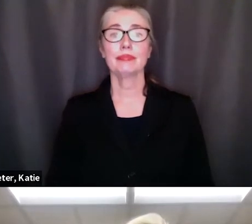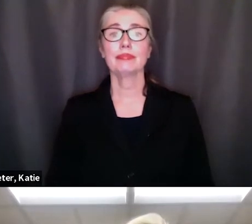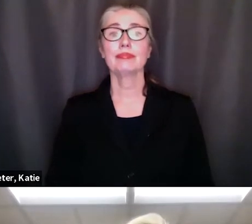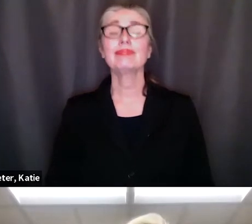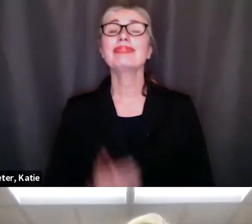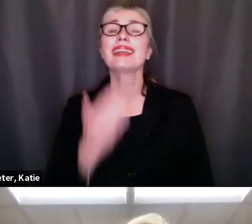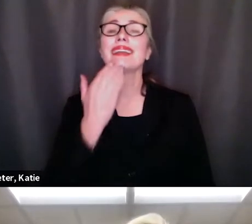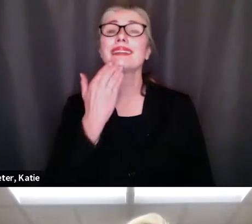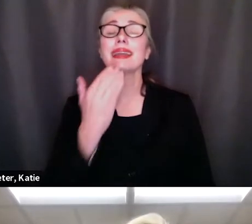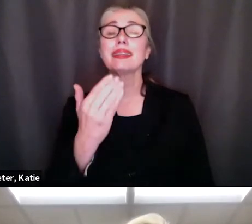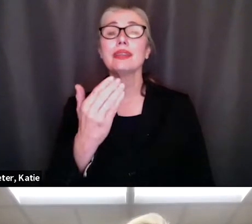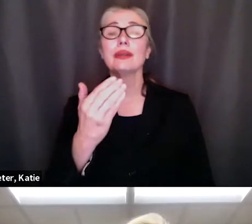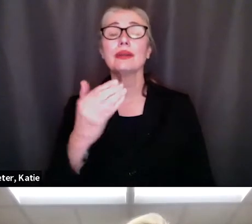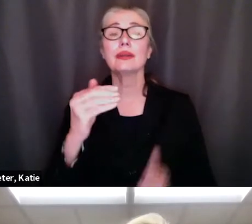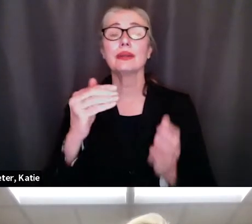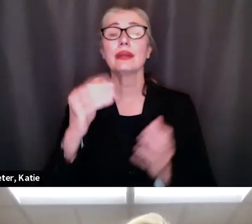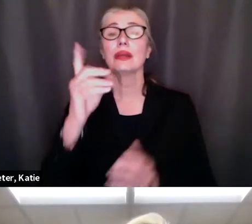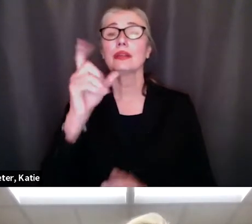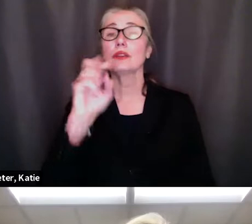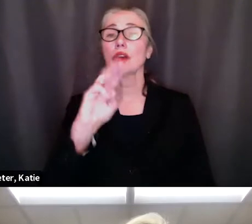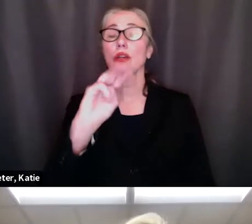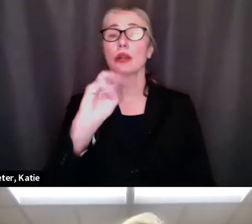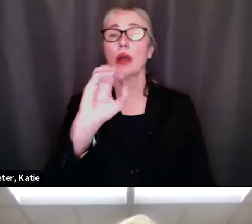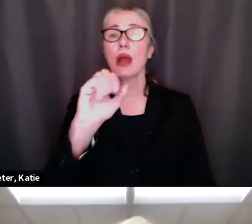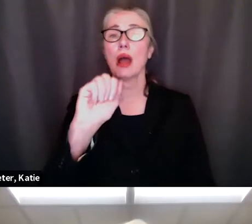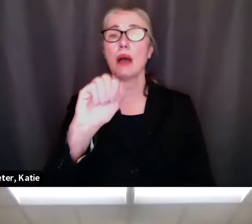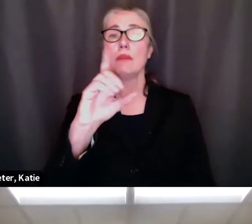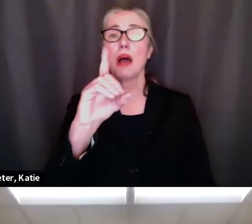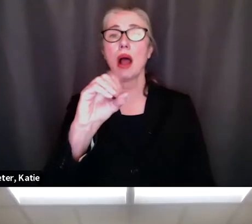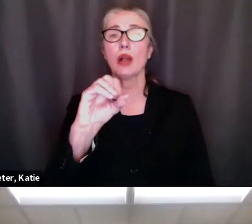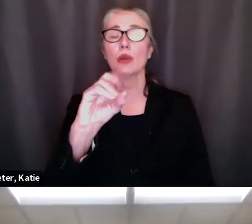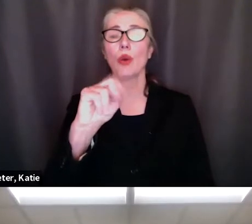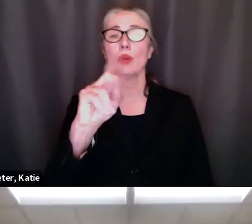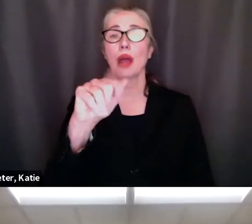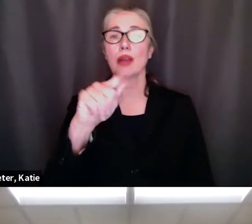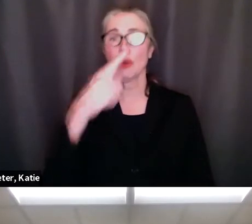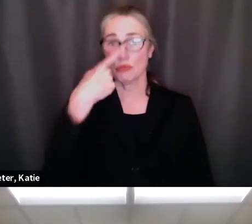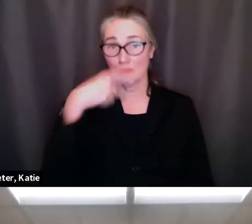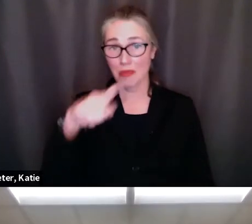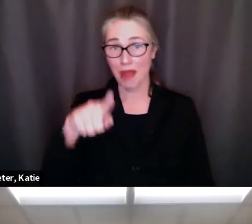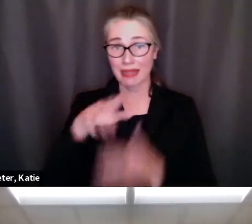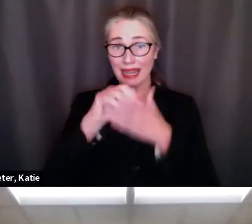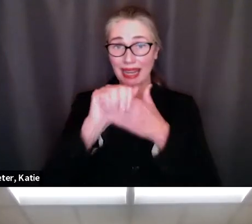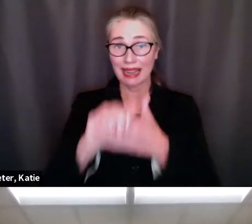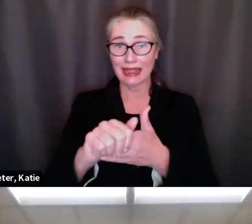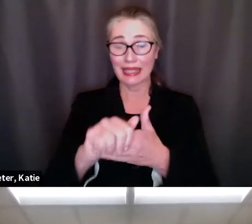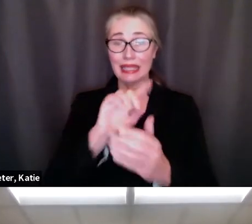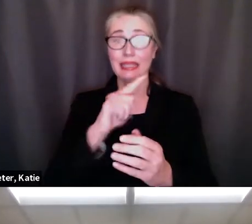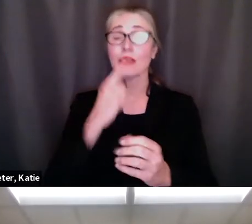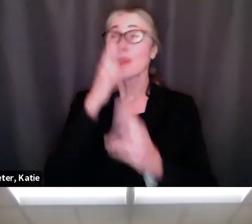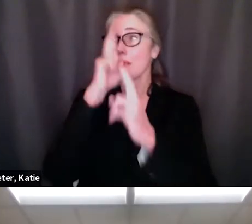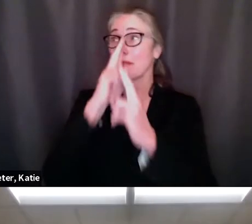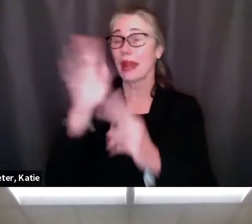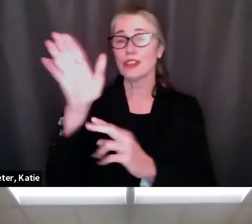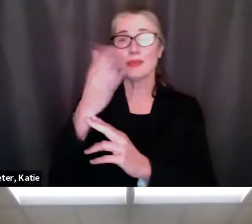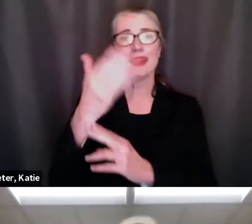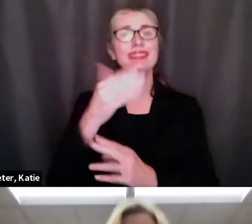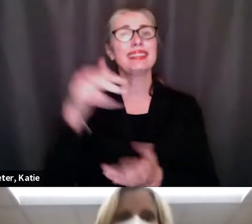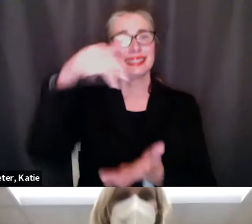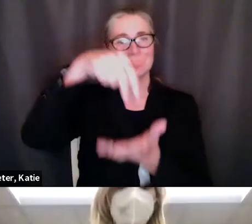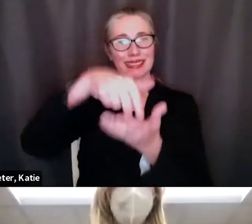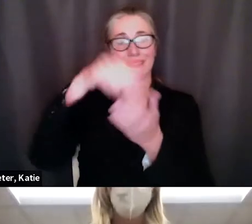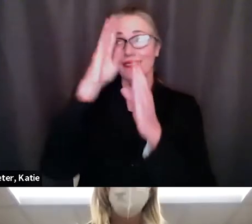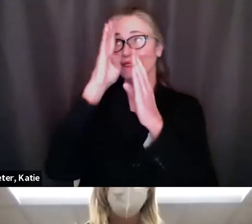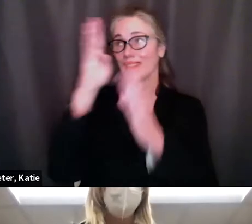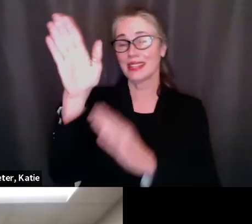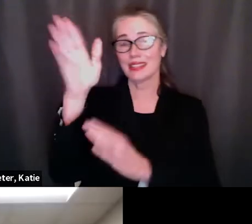thank you and dr maldonado can you please lead us in the pledge of allegiance absolutely please rise and face the flag